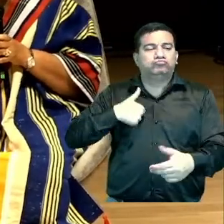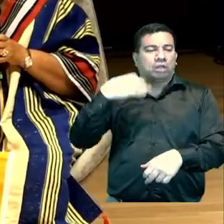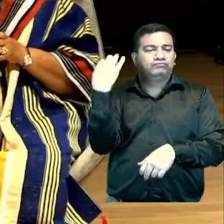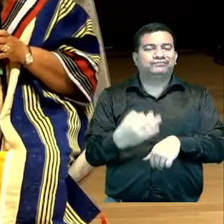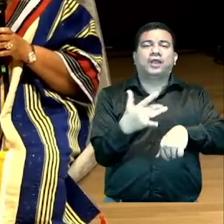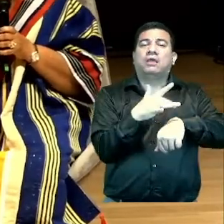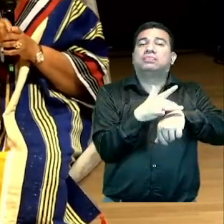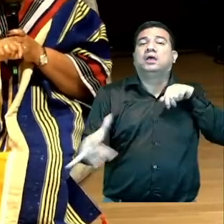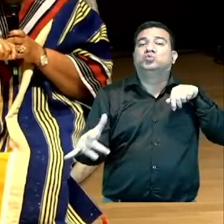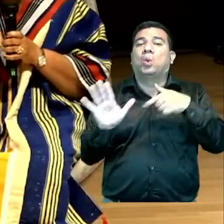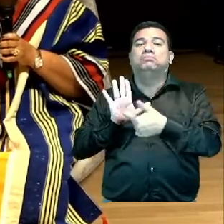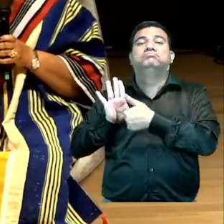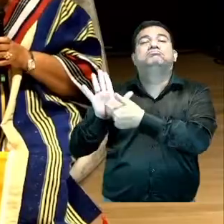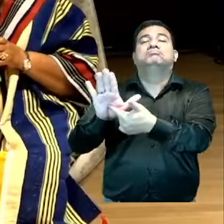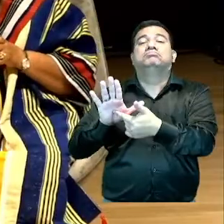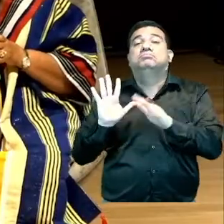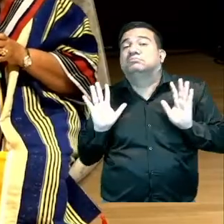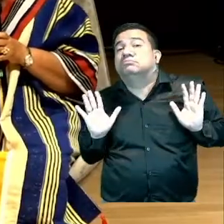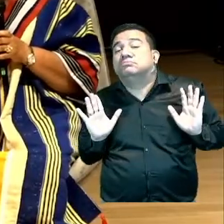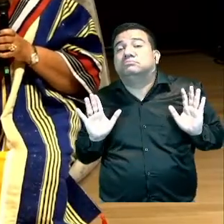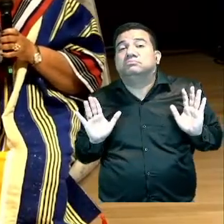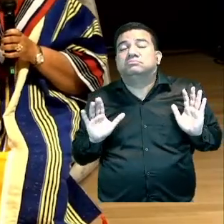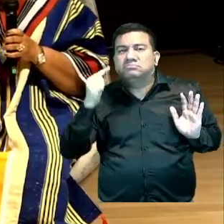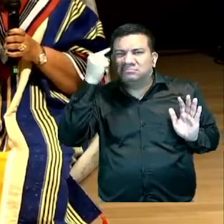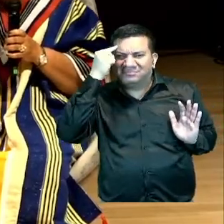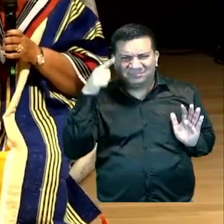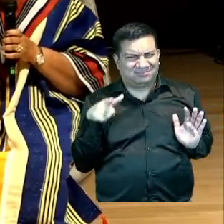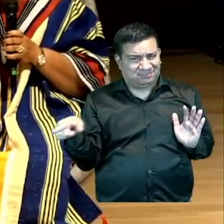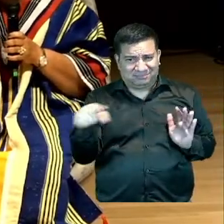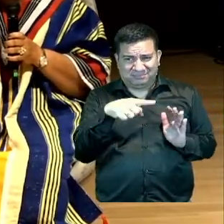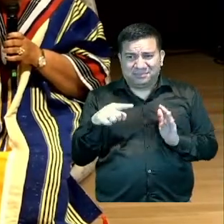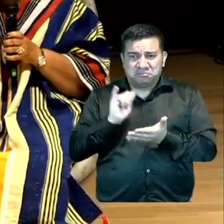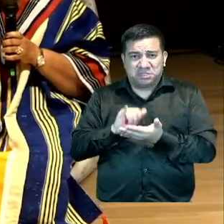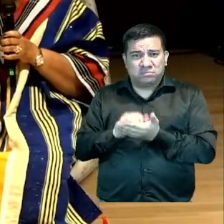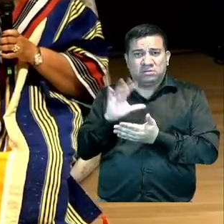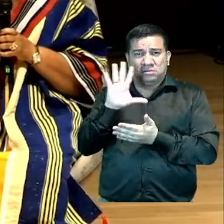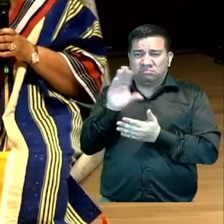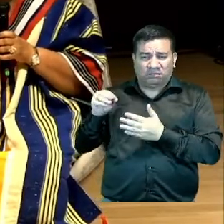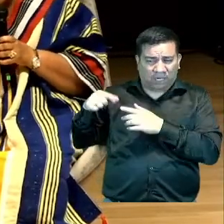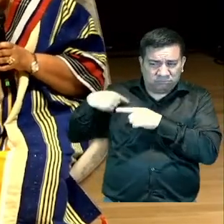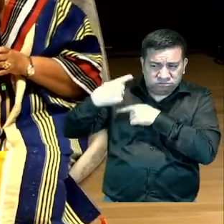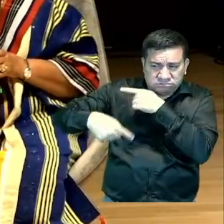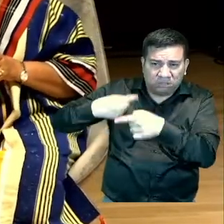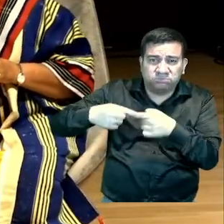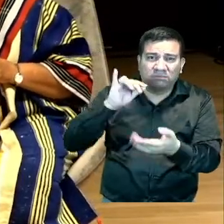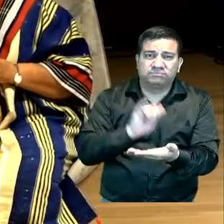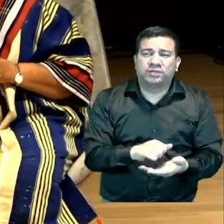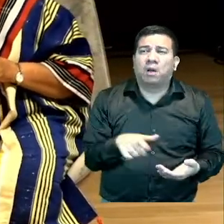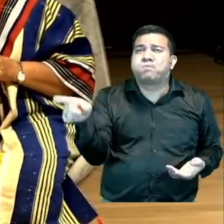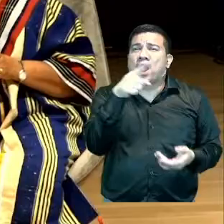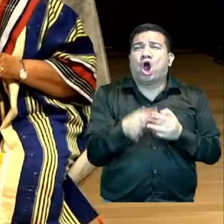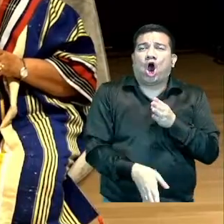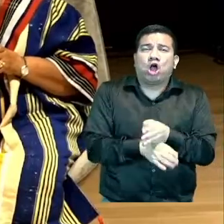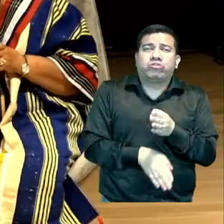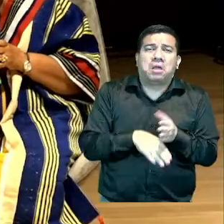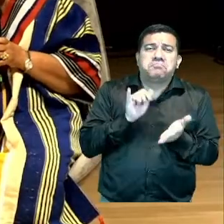descent, of African descent, that you have to challenge the structures that have kept you down.